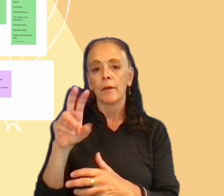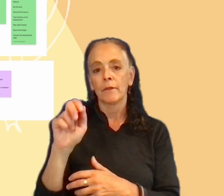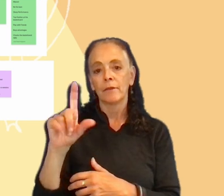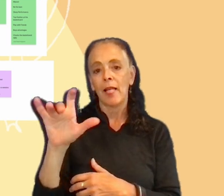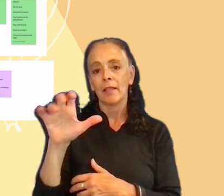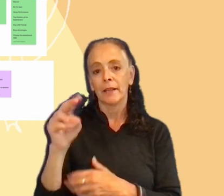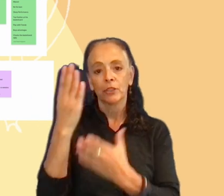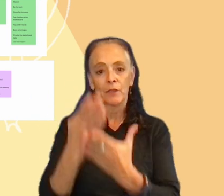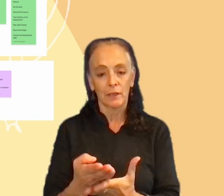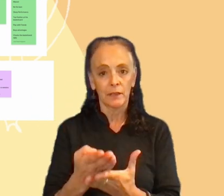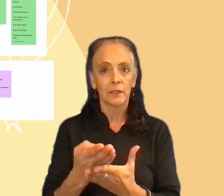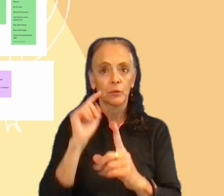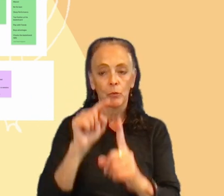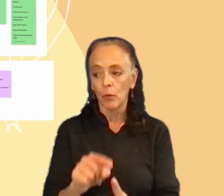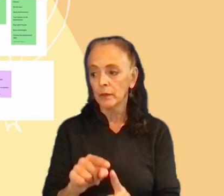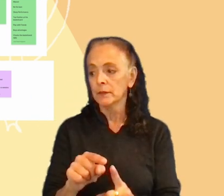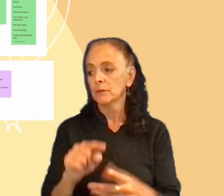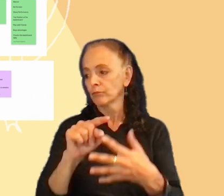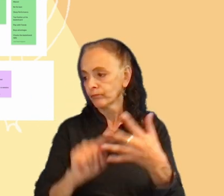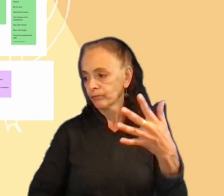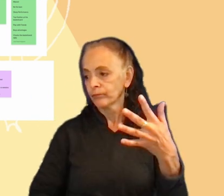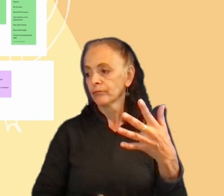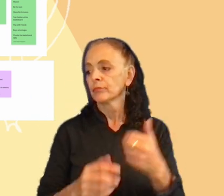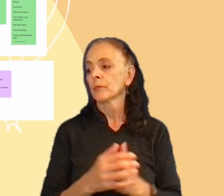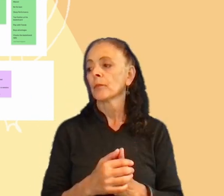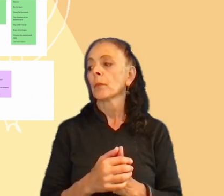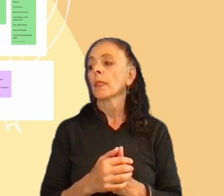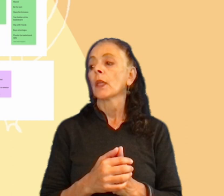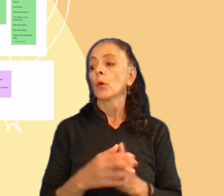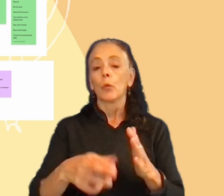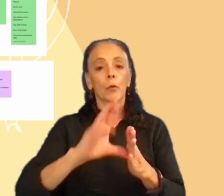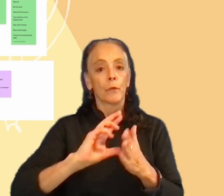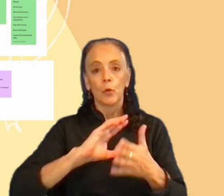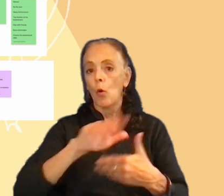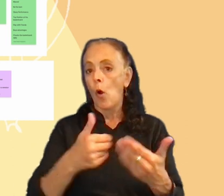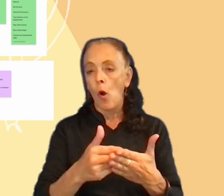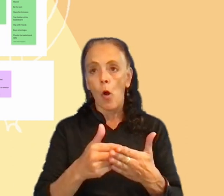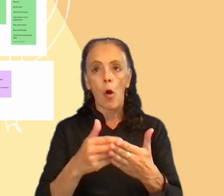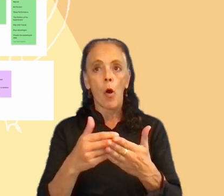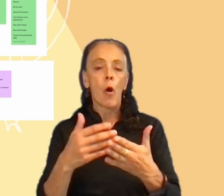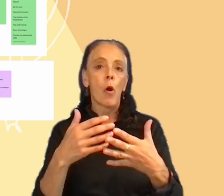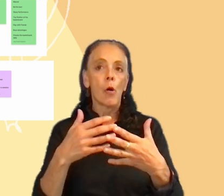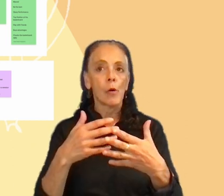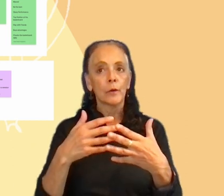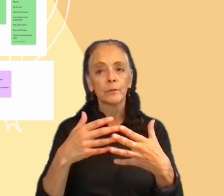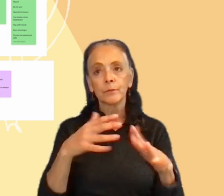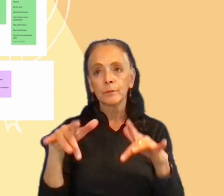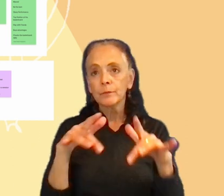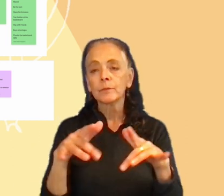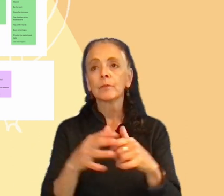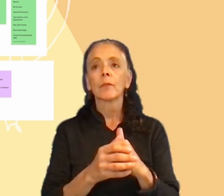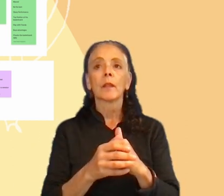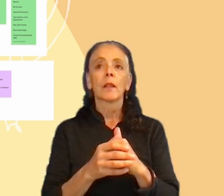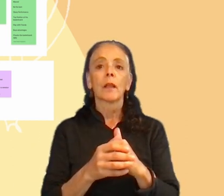the proto personas experience goals motivators and behaviors we review all audios and debriefing routes collected player